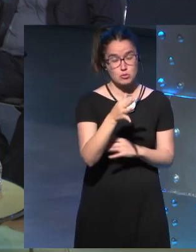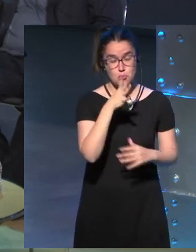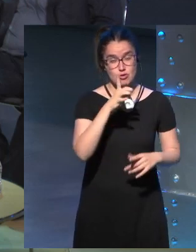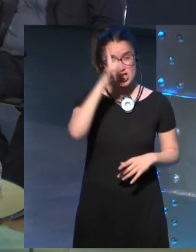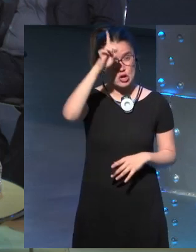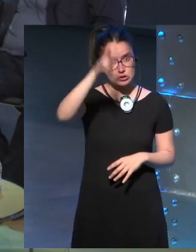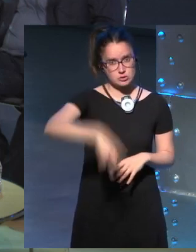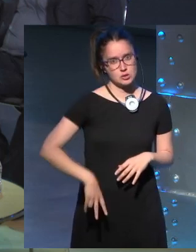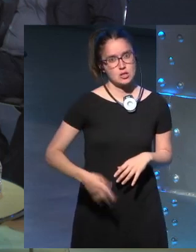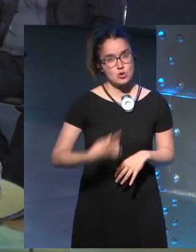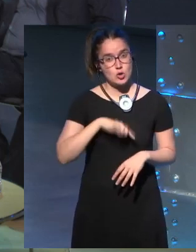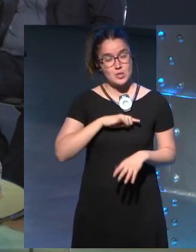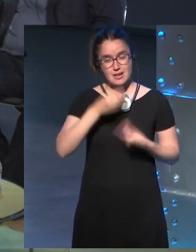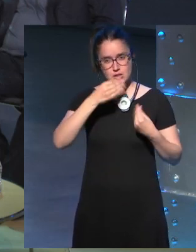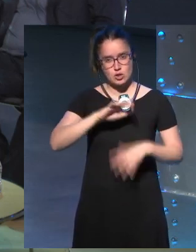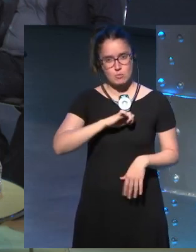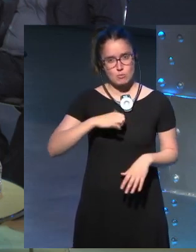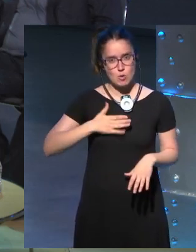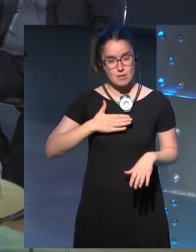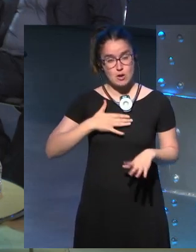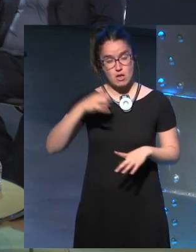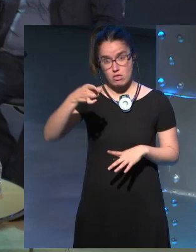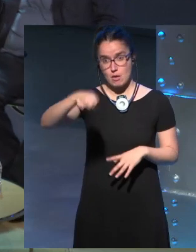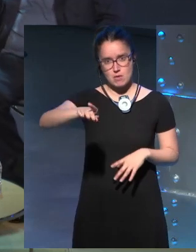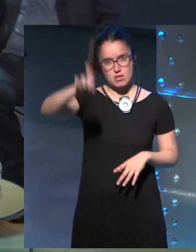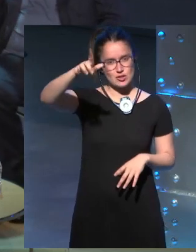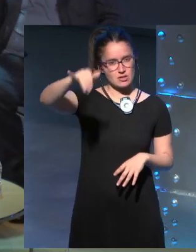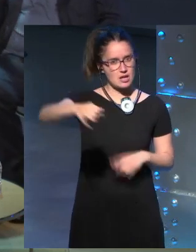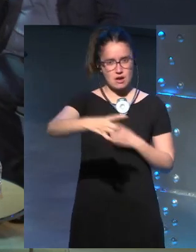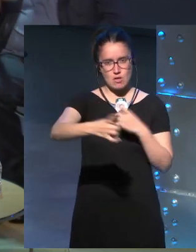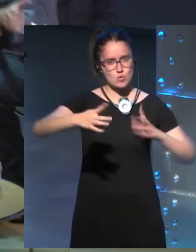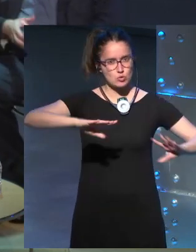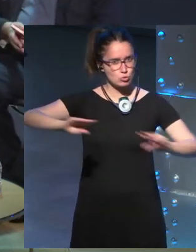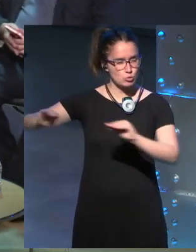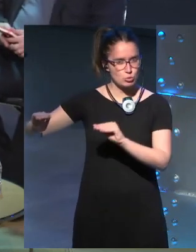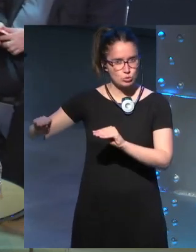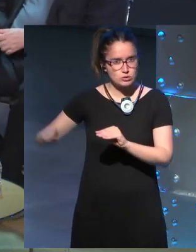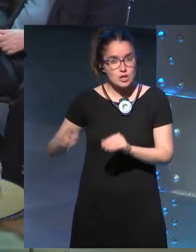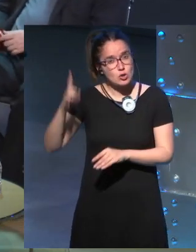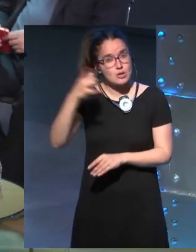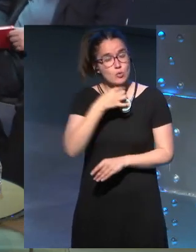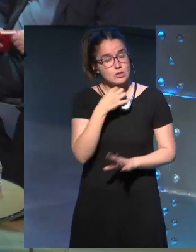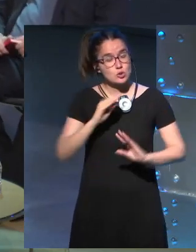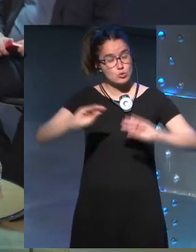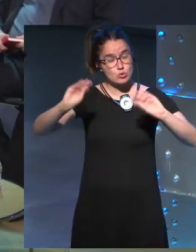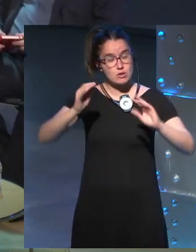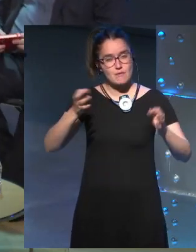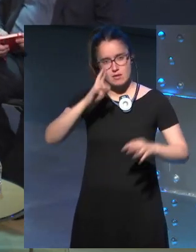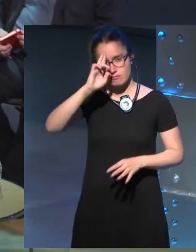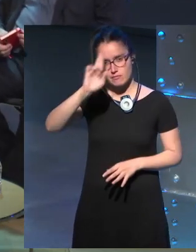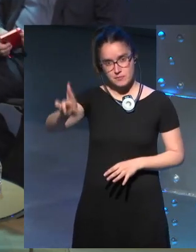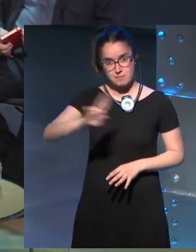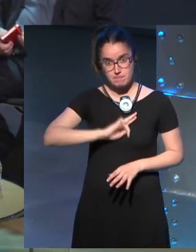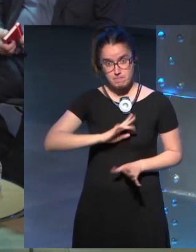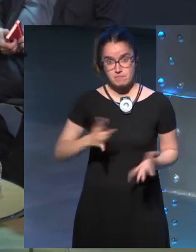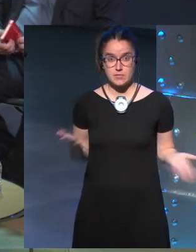stories. But over there, they have gods too, and they're fine, they're gods. and we have to respect their gods. You can